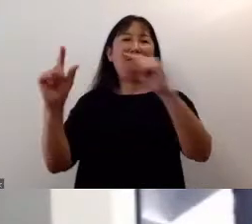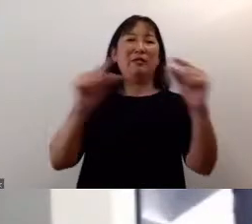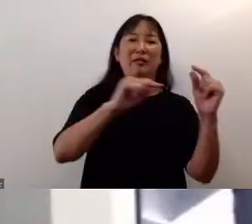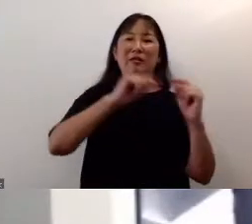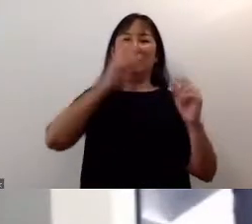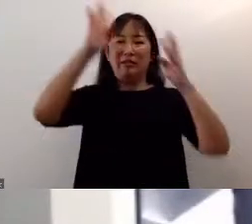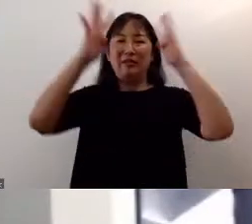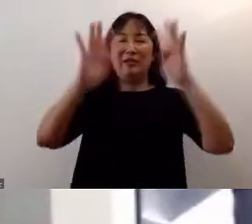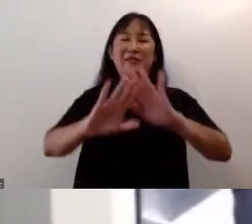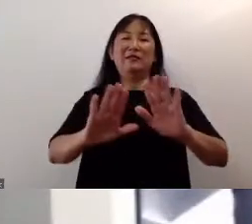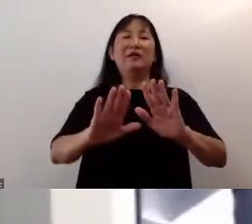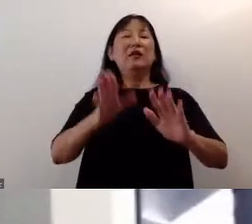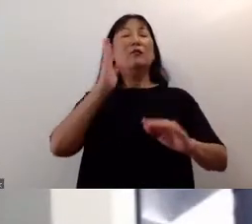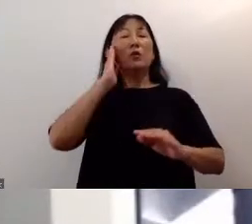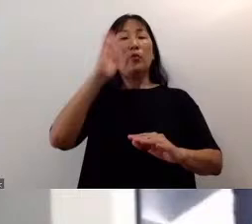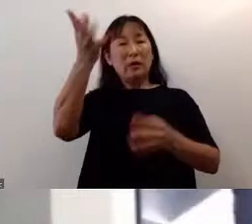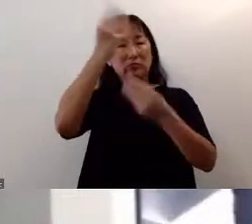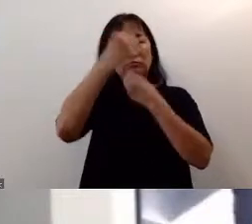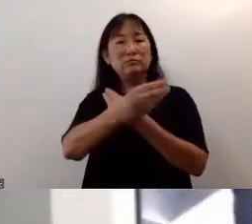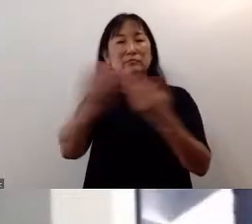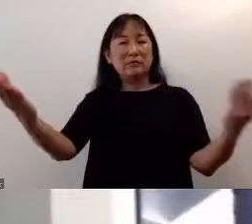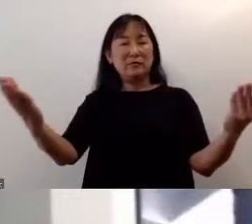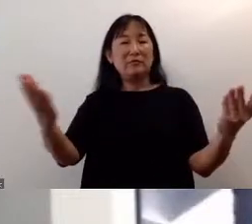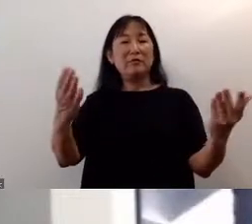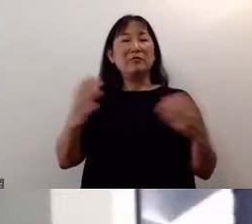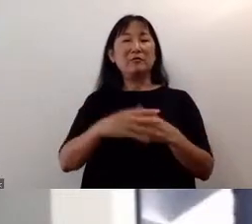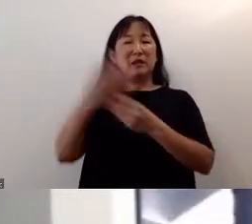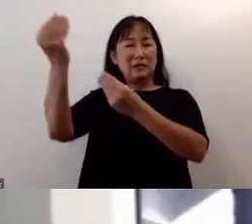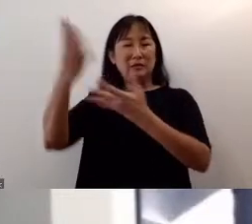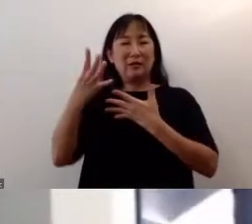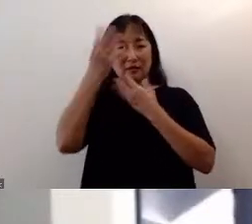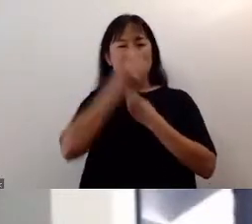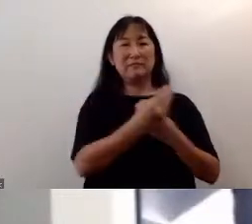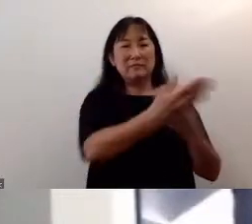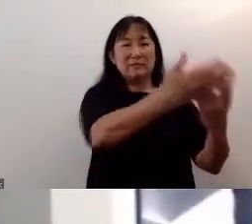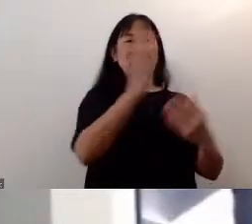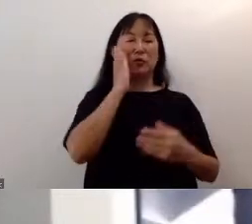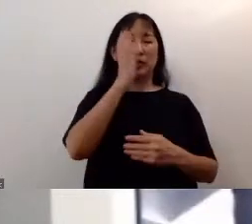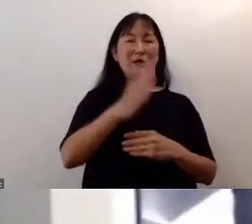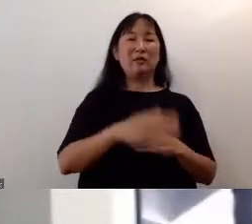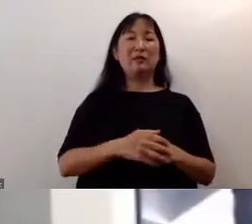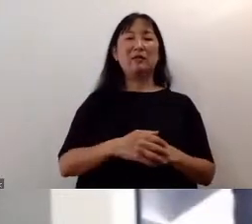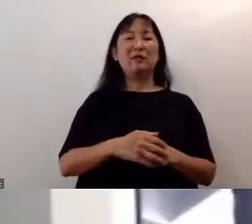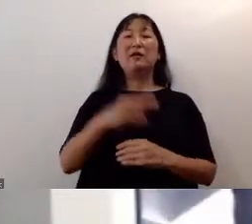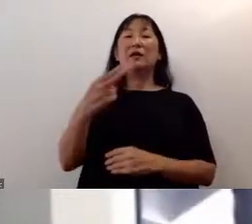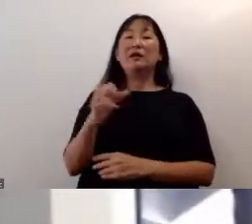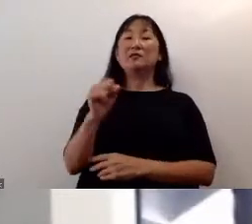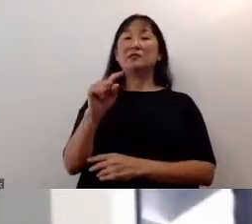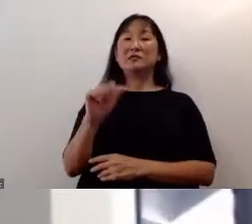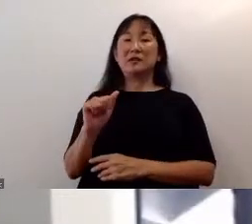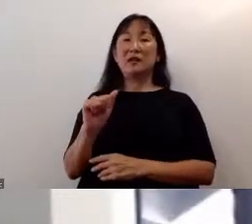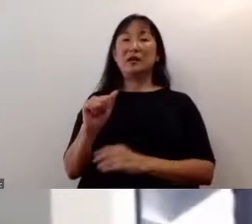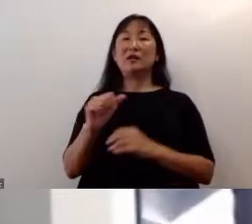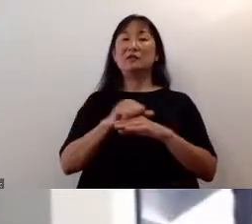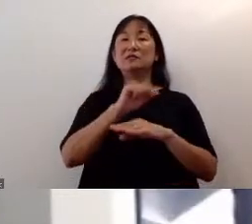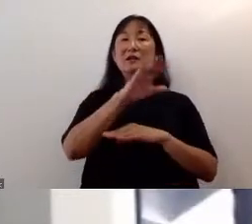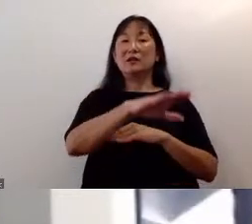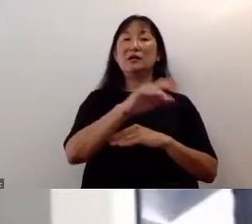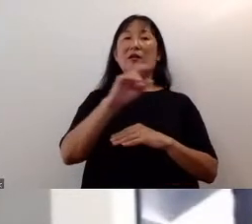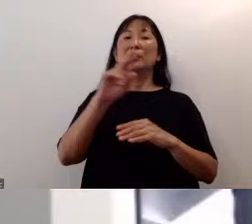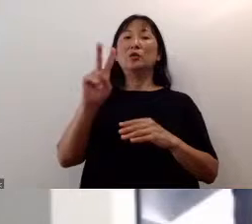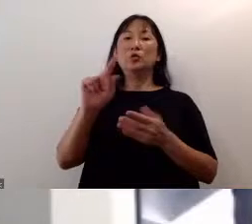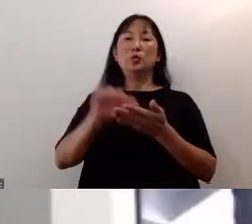more information. I also do want to share that HSTA transmitted a 2-page document to the DOE last